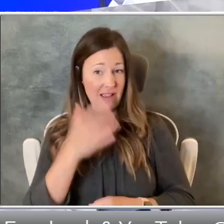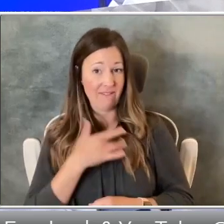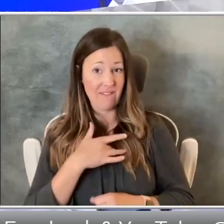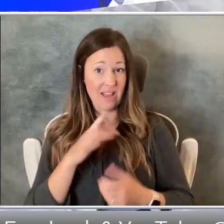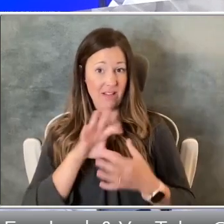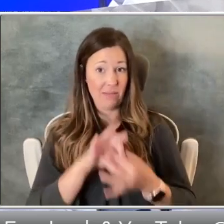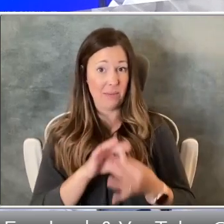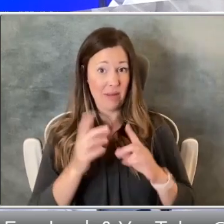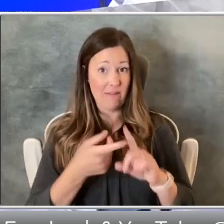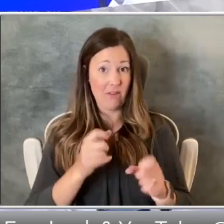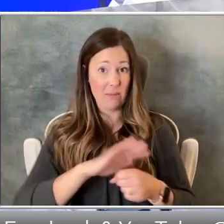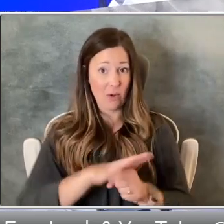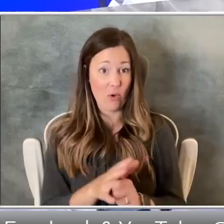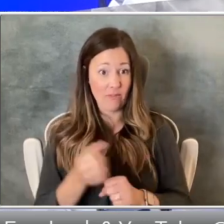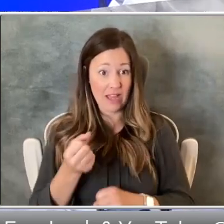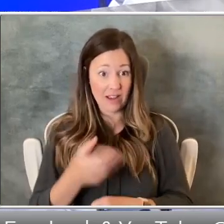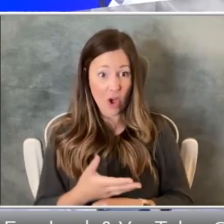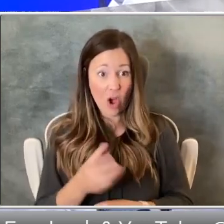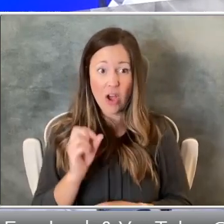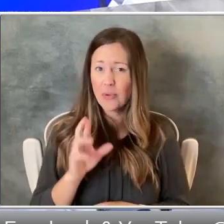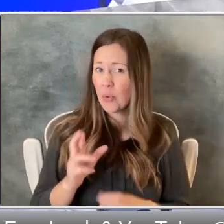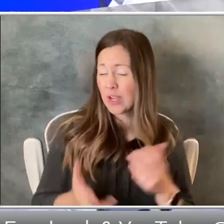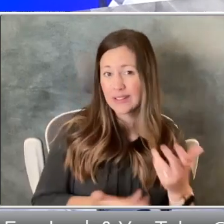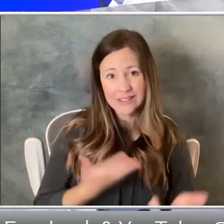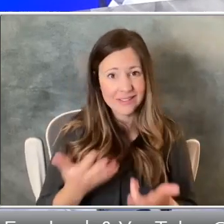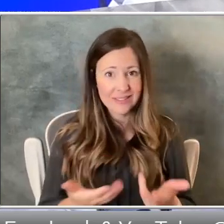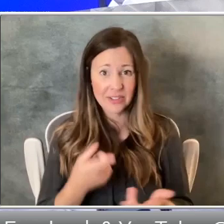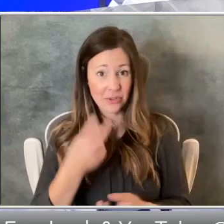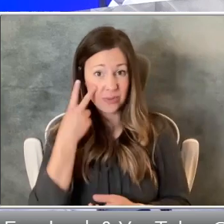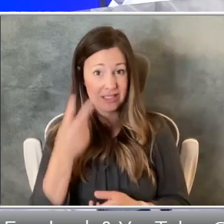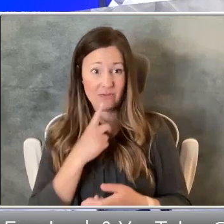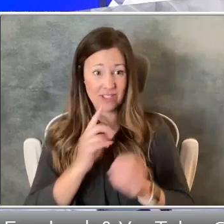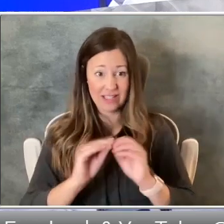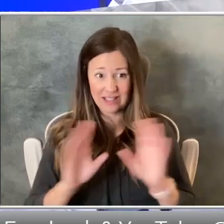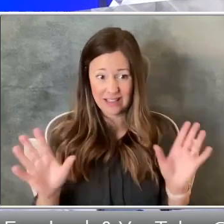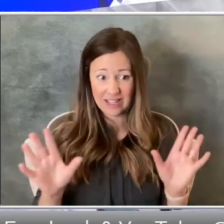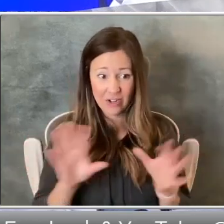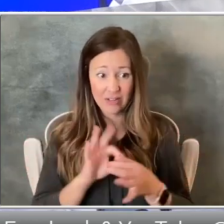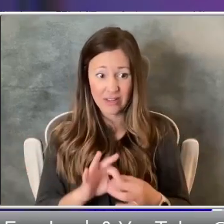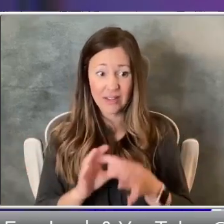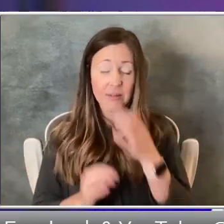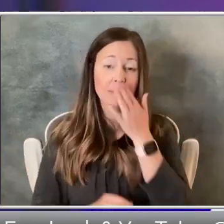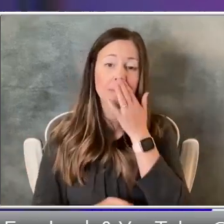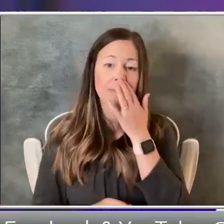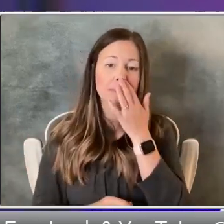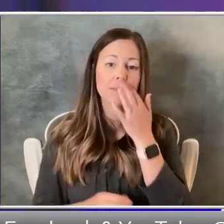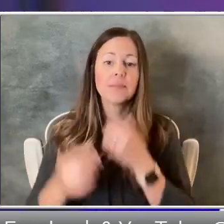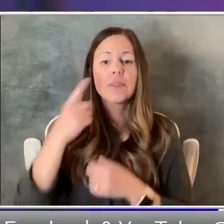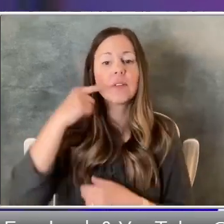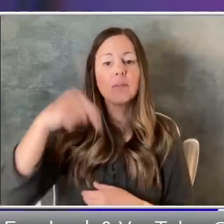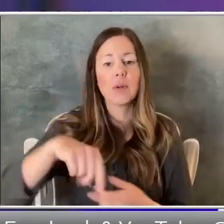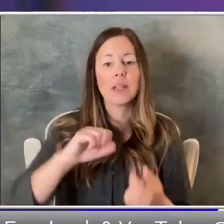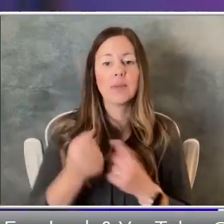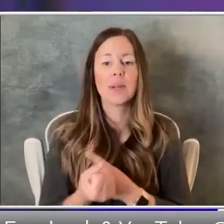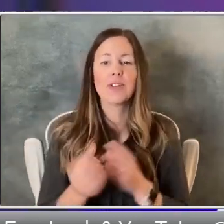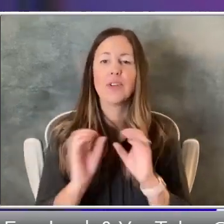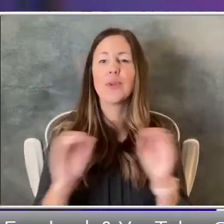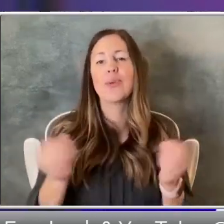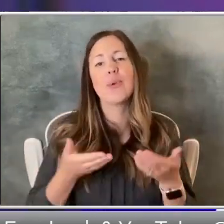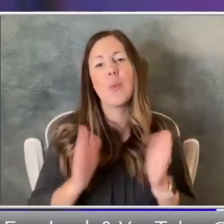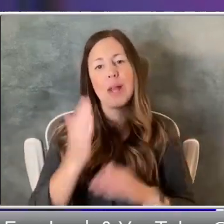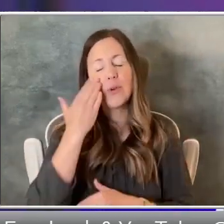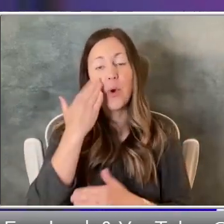that would have caused this? I mean, are you seeing this as a pretty clear link? Yeah, so in this situation, there's no way to know definitively.